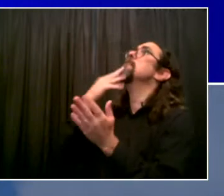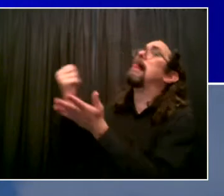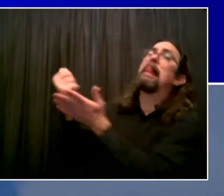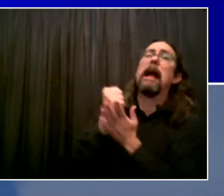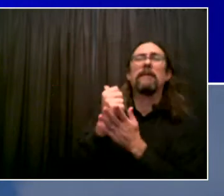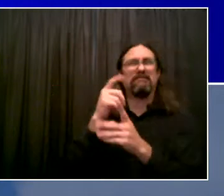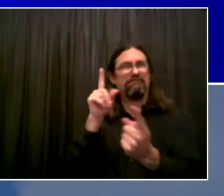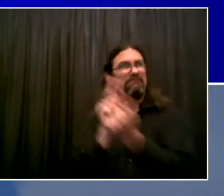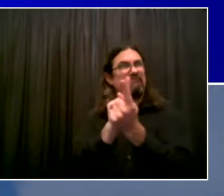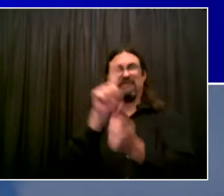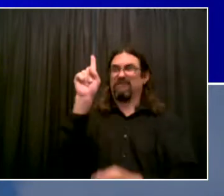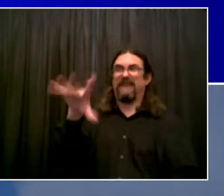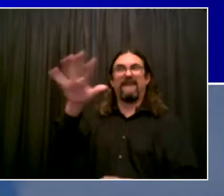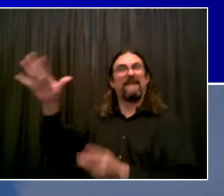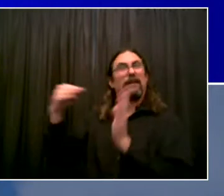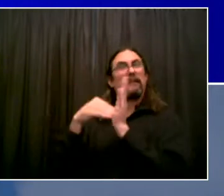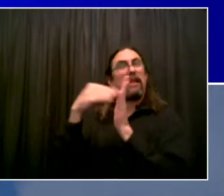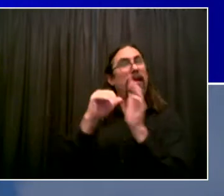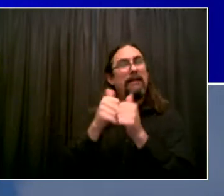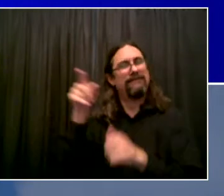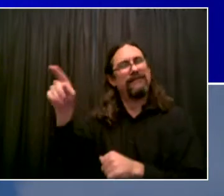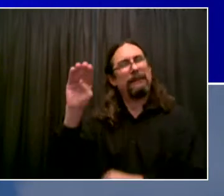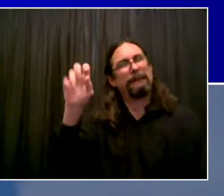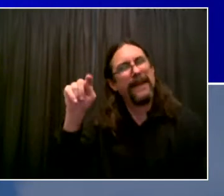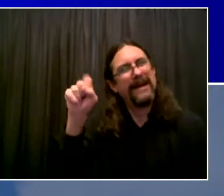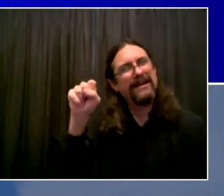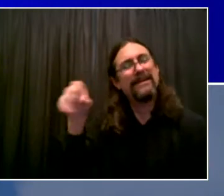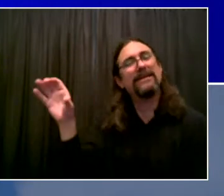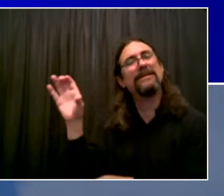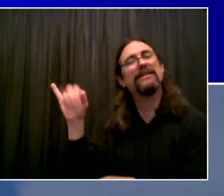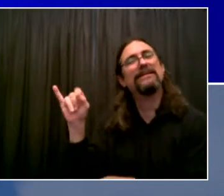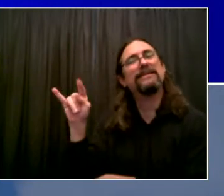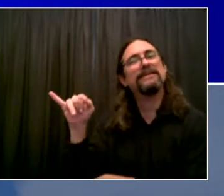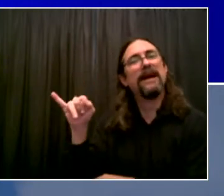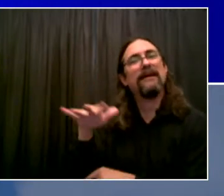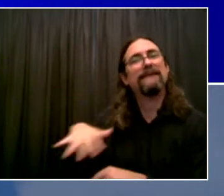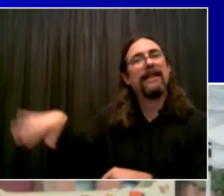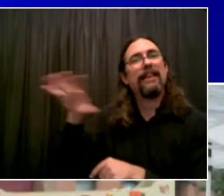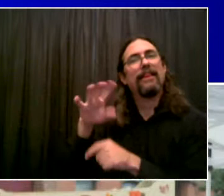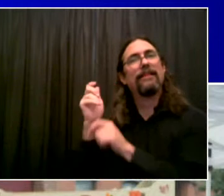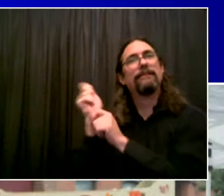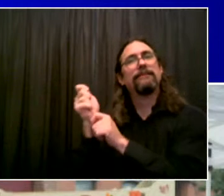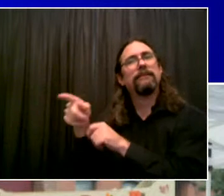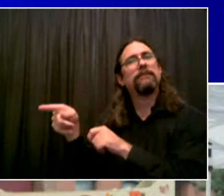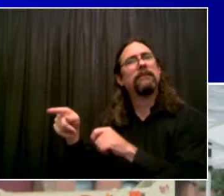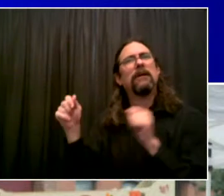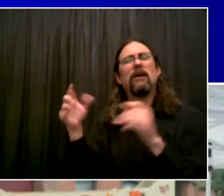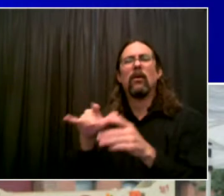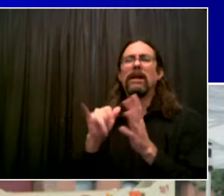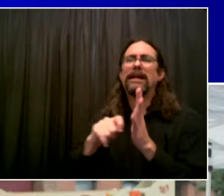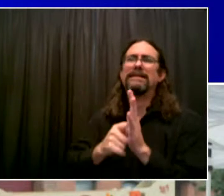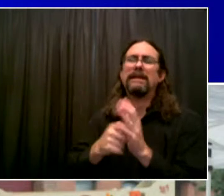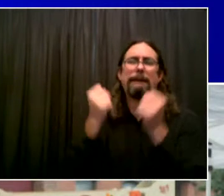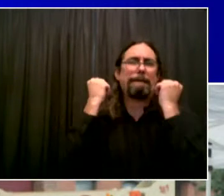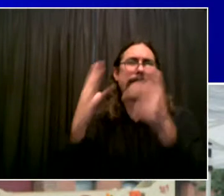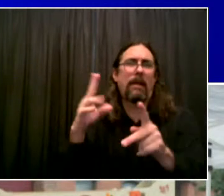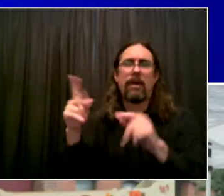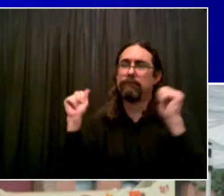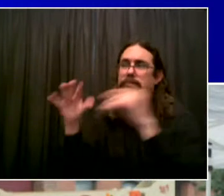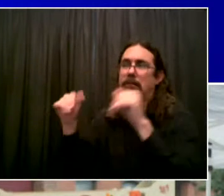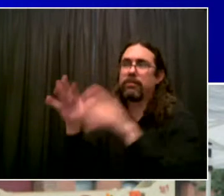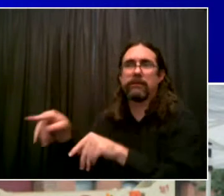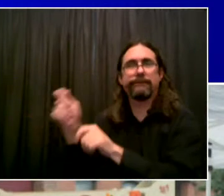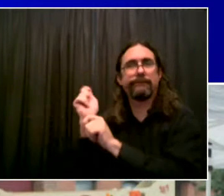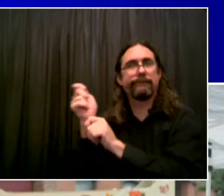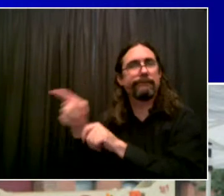coming. We're still waiting for the final word. FDA committee voted last week recommending them for people over 65